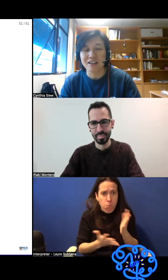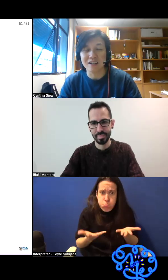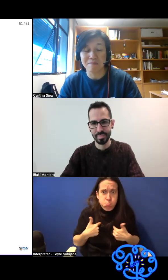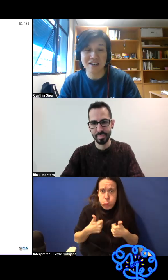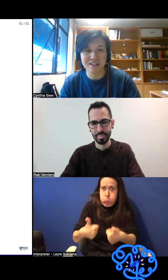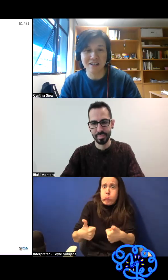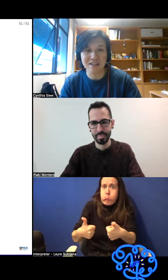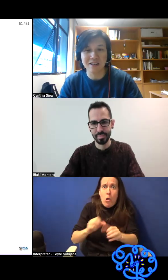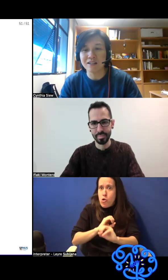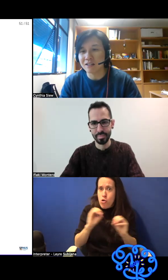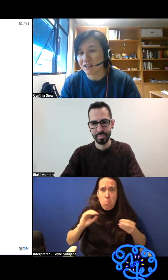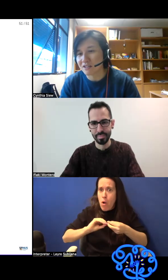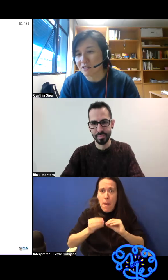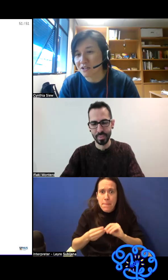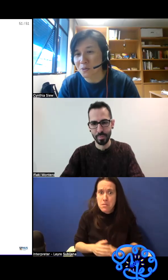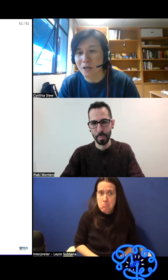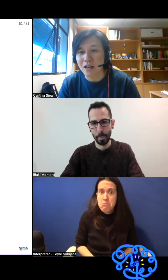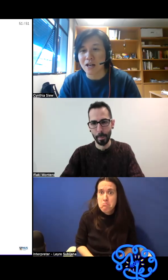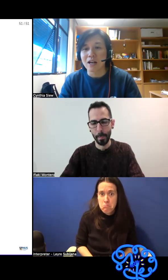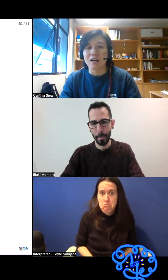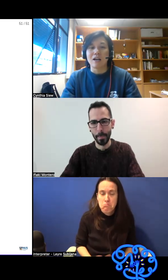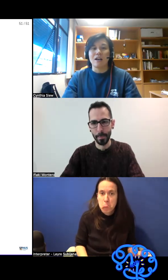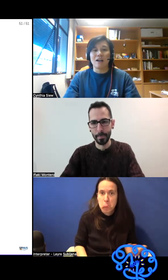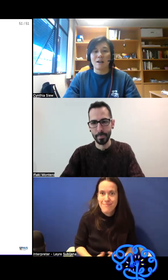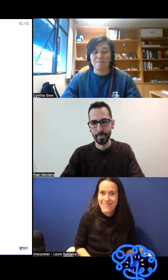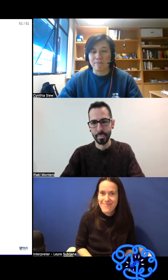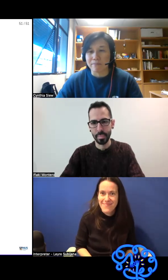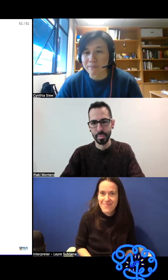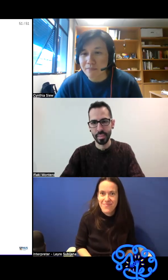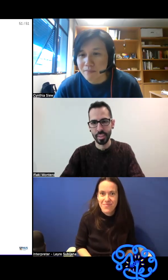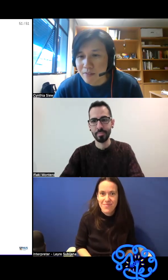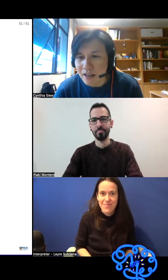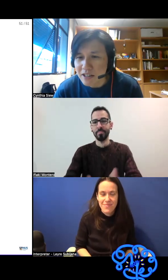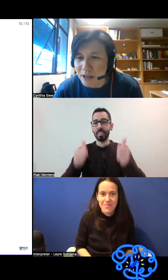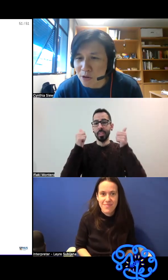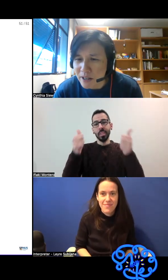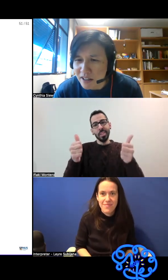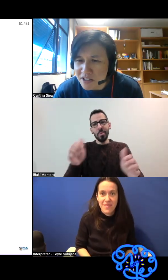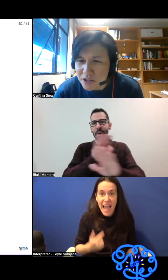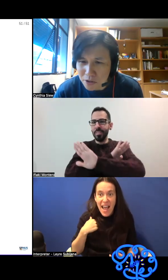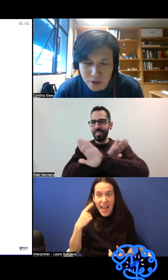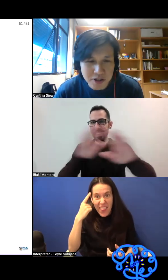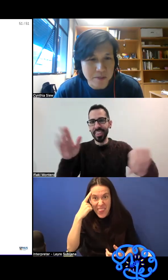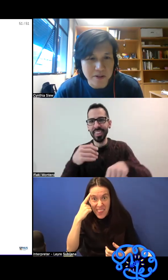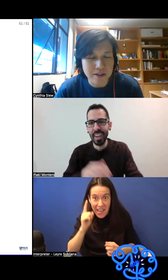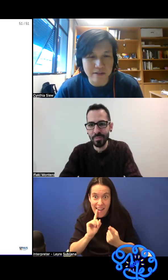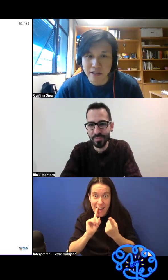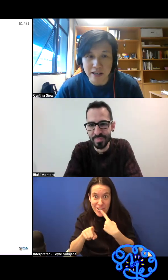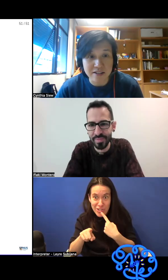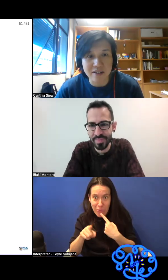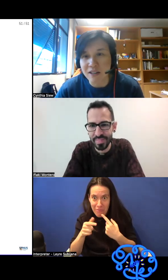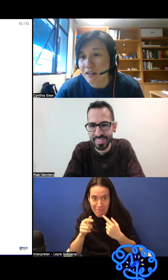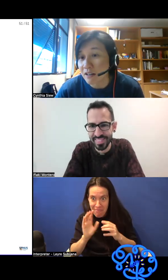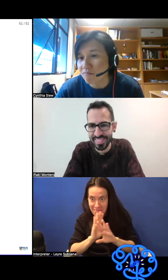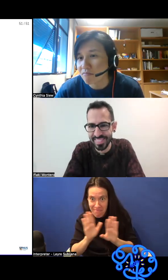being in the lexicon. So I guess I hope that answers your question because